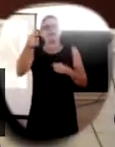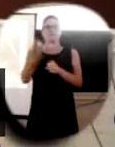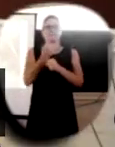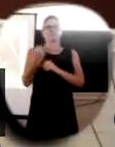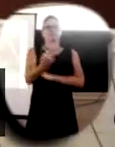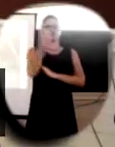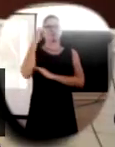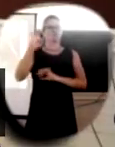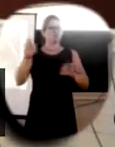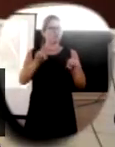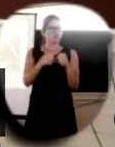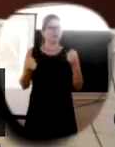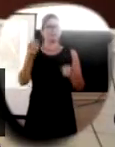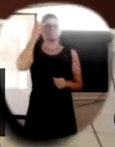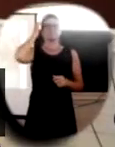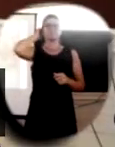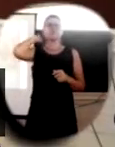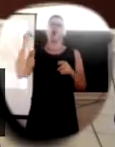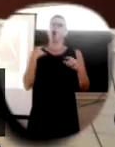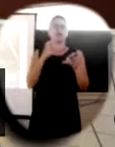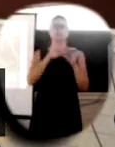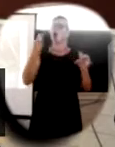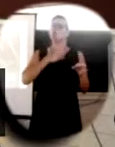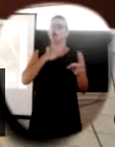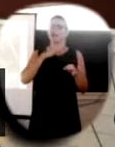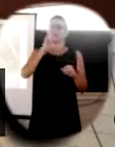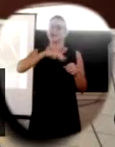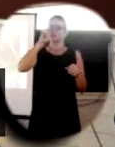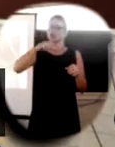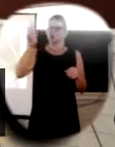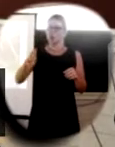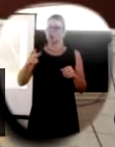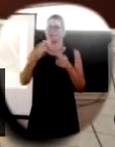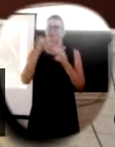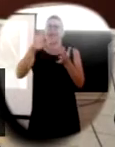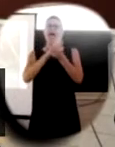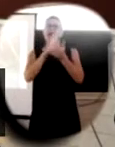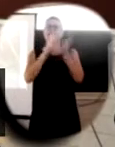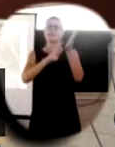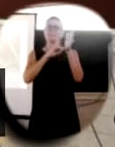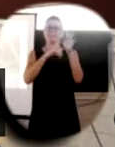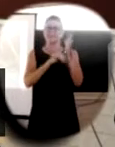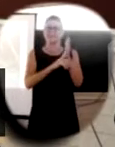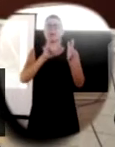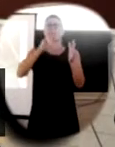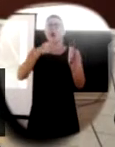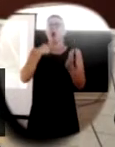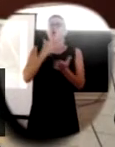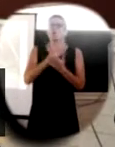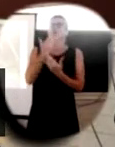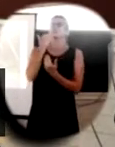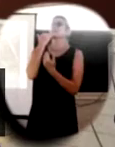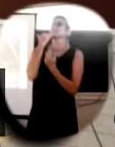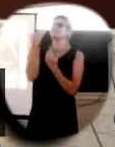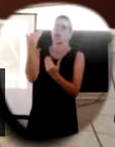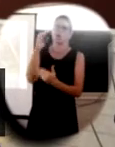I'm really not an advocate of McDonald's and their Happy Meals and toys, but I have to say I have a great deal to be thankful for them, because it proved